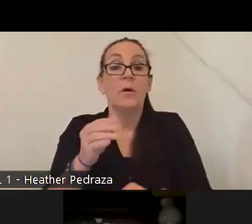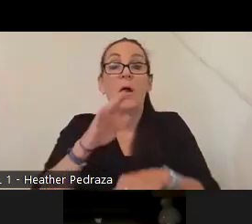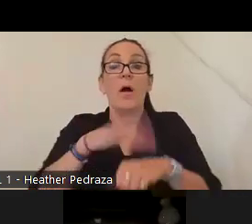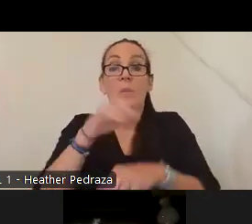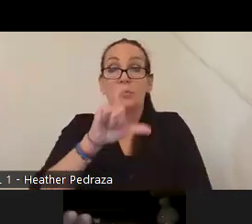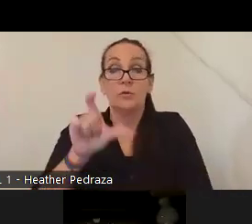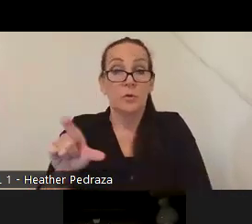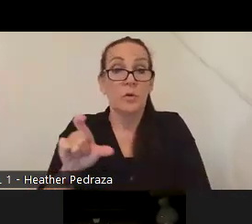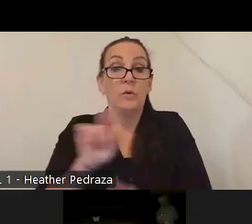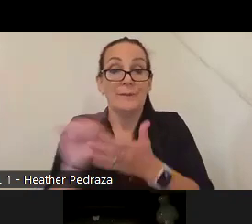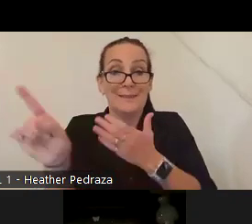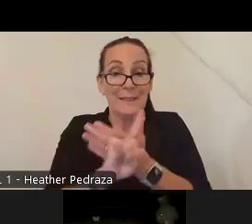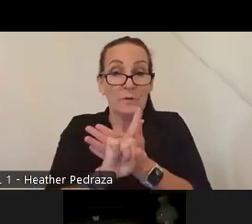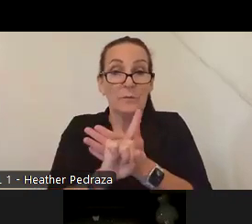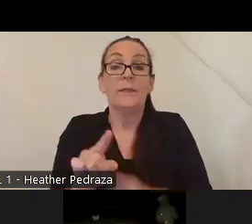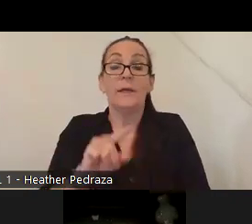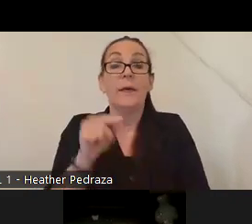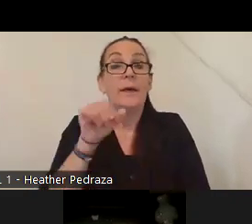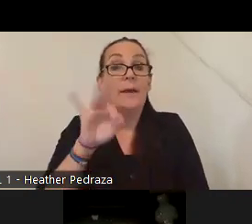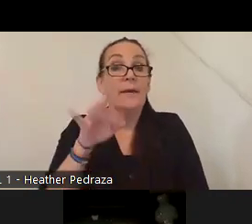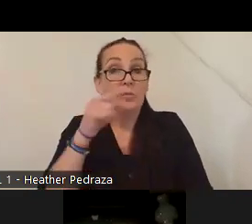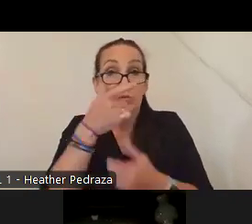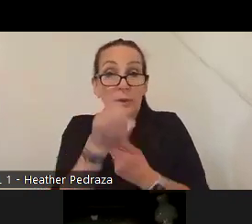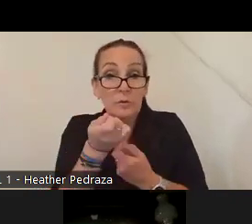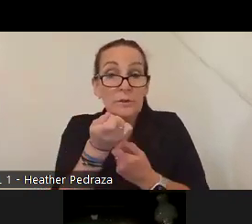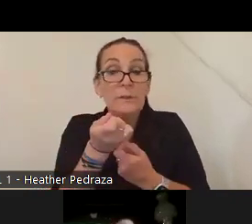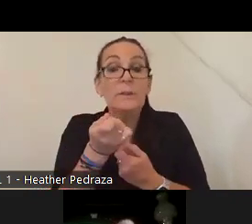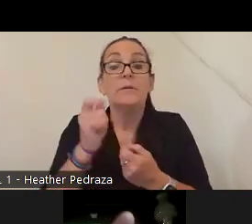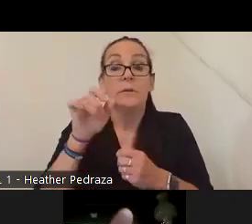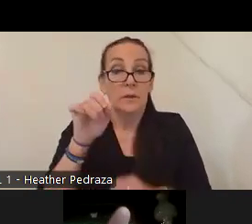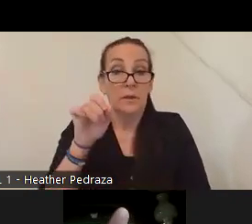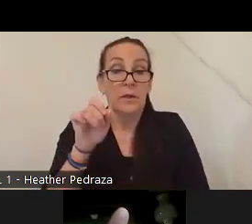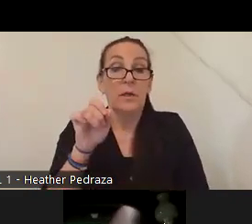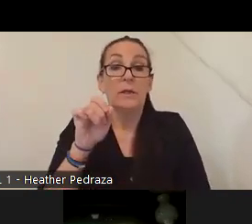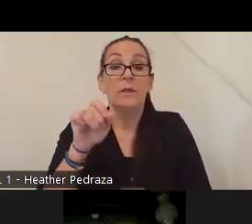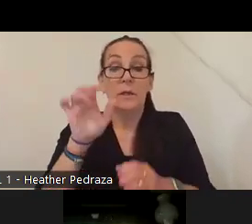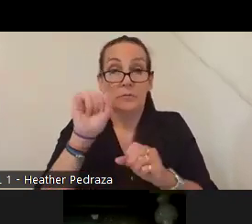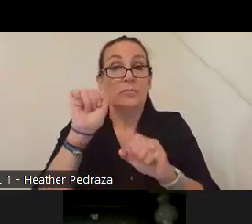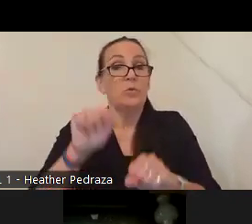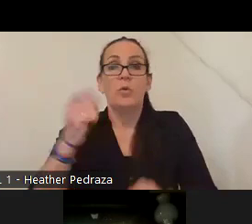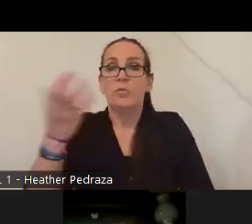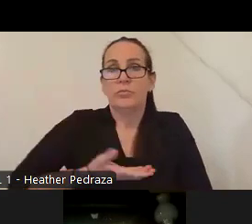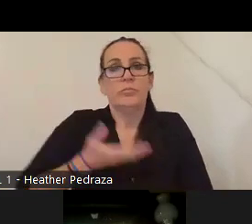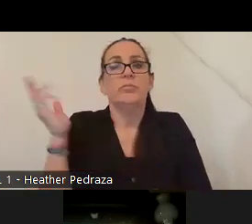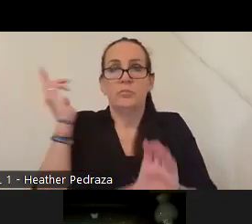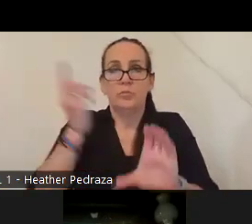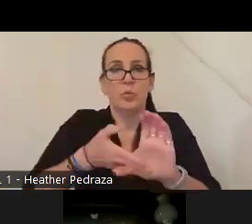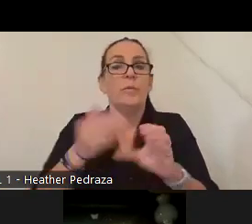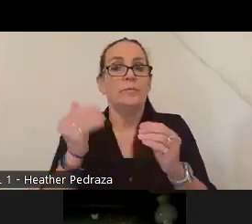the recommendations and weighing in on the next steps to implement them are very welcome to join the